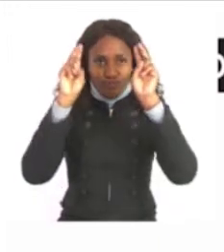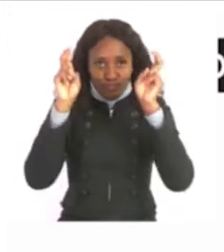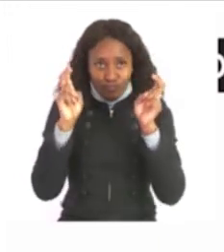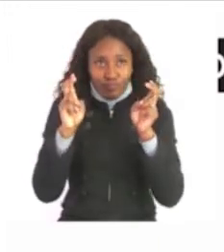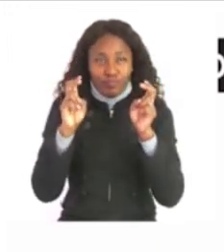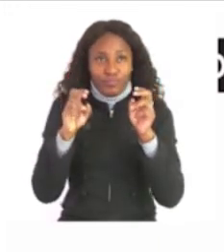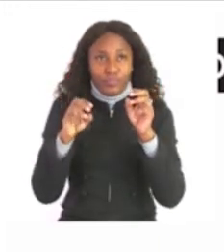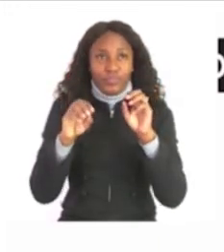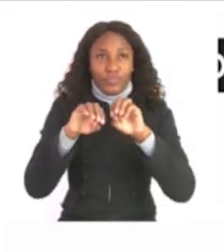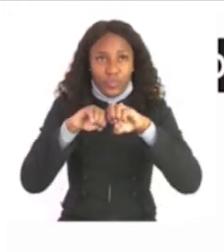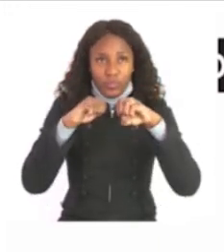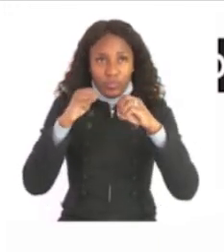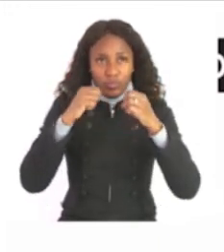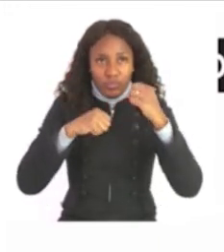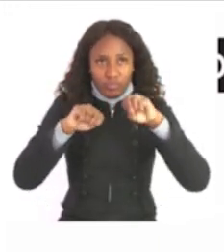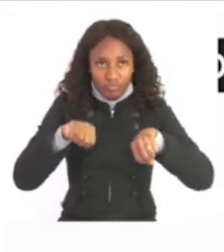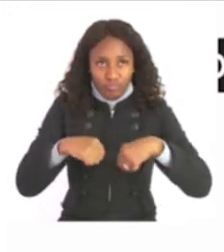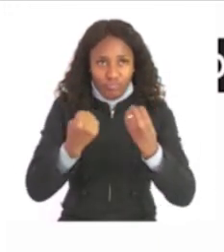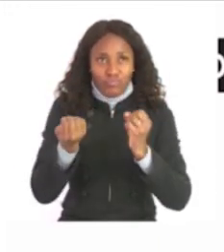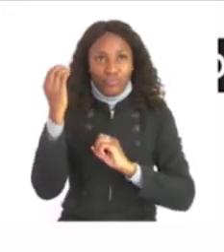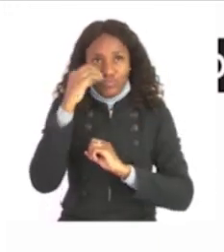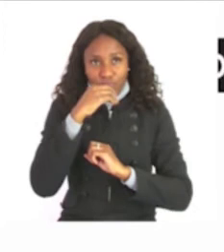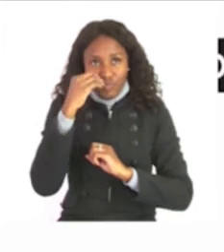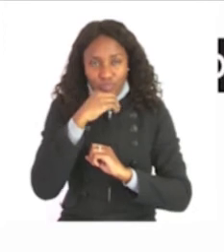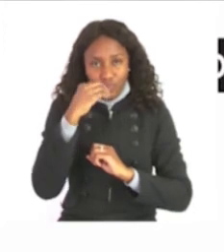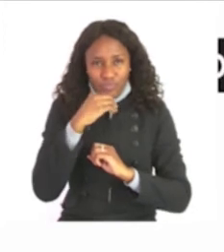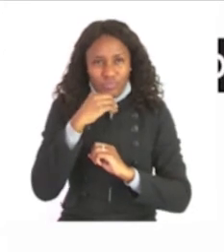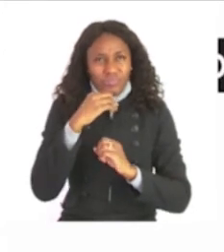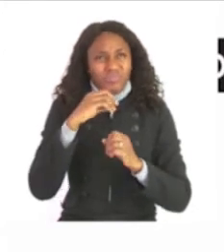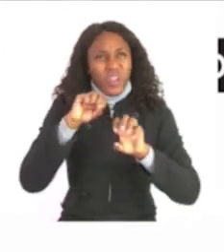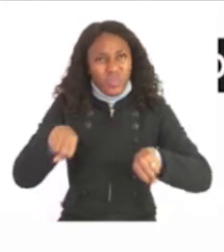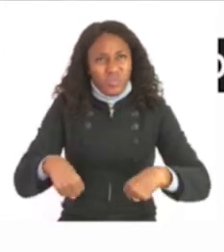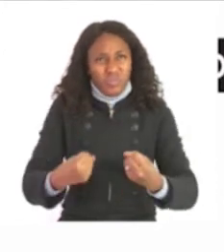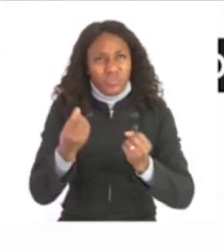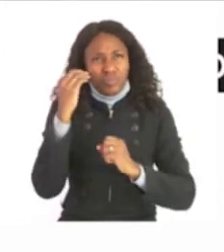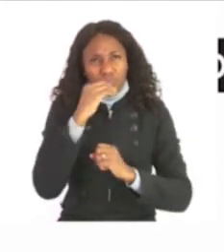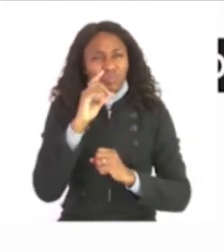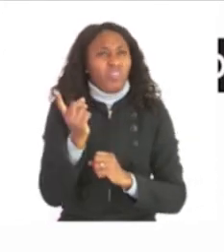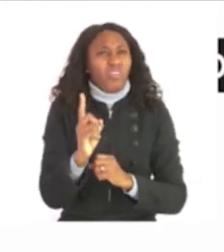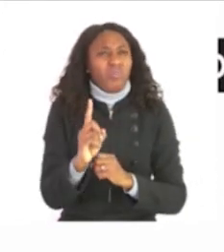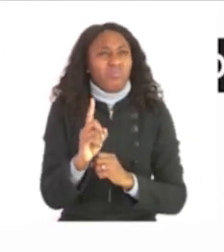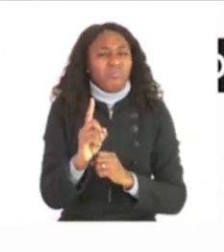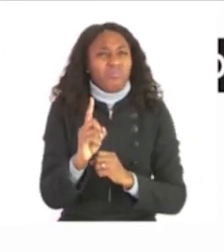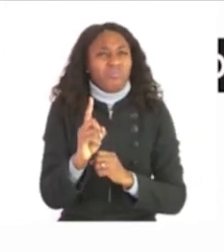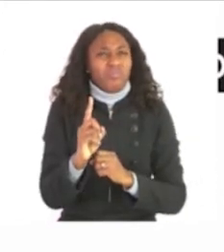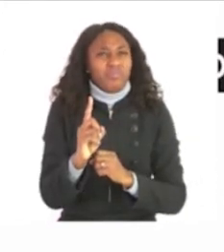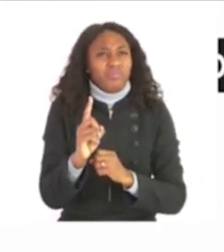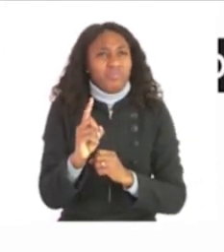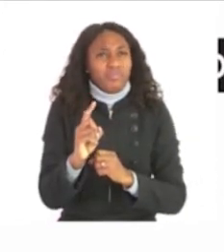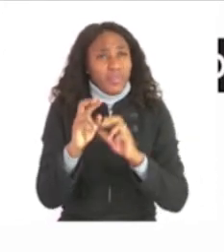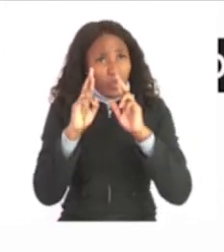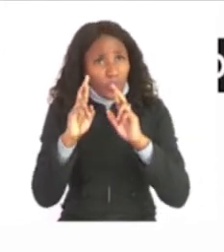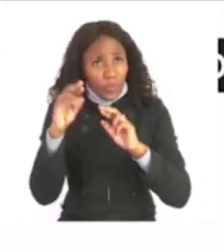we have sources of food. Chanel, what are sources of food? Boys and girls, I hope you all have